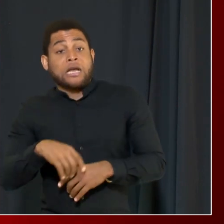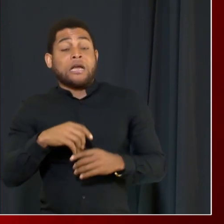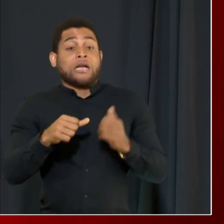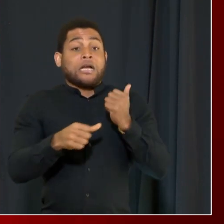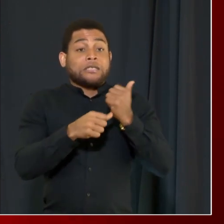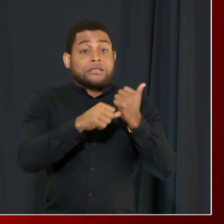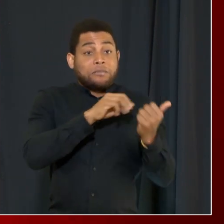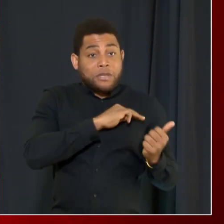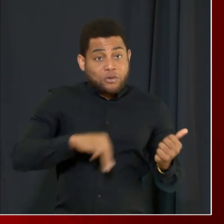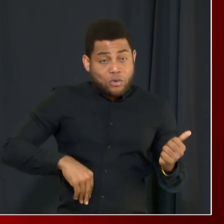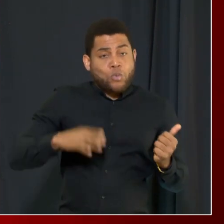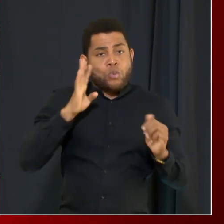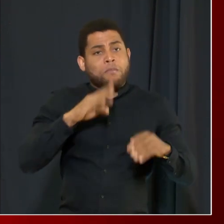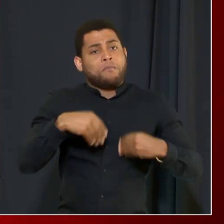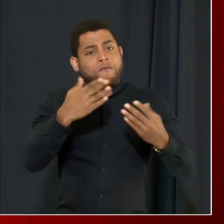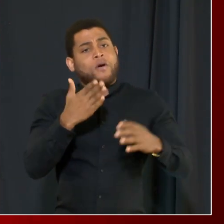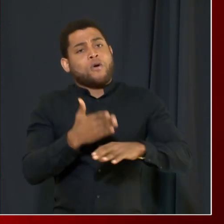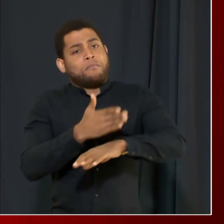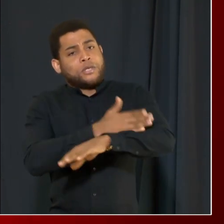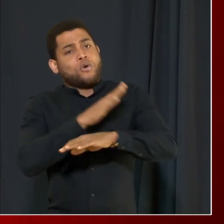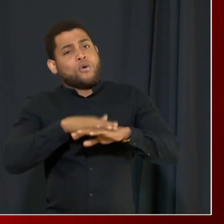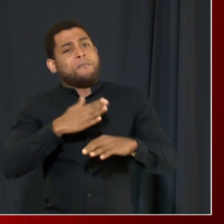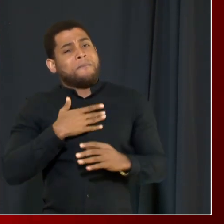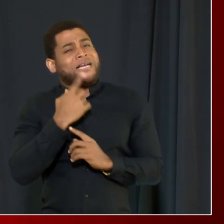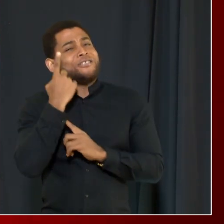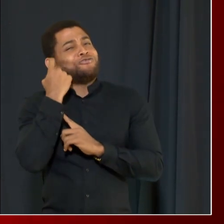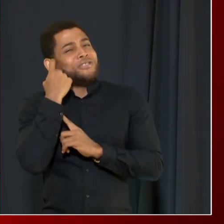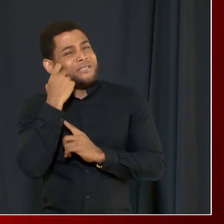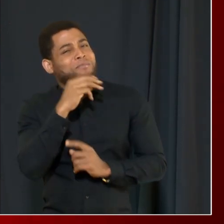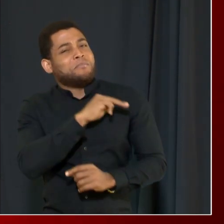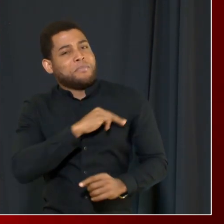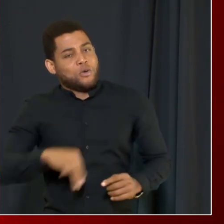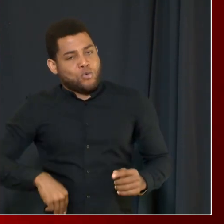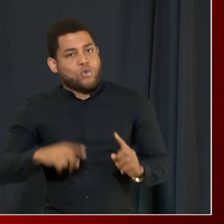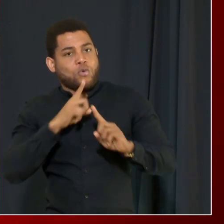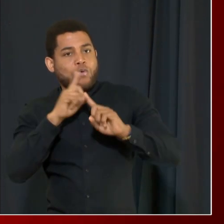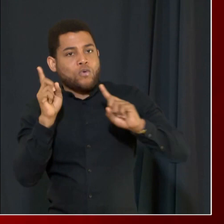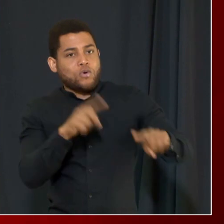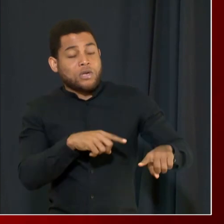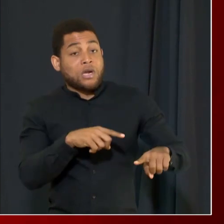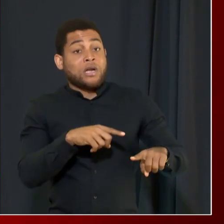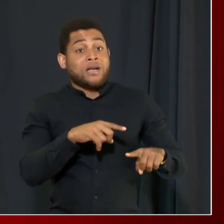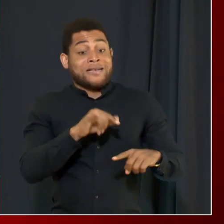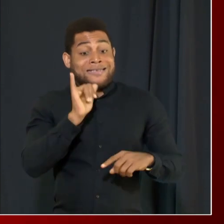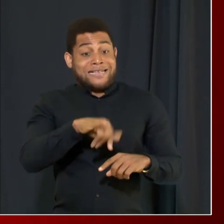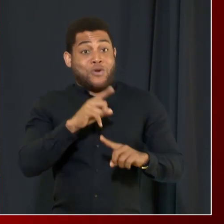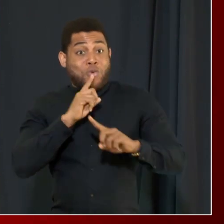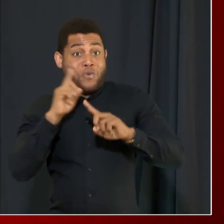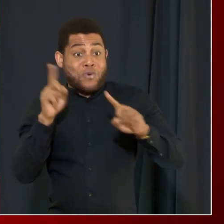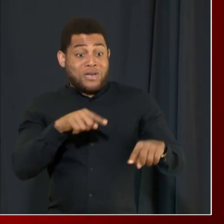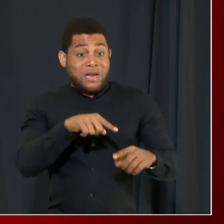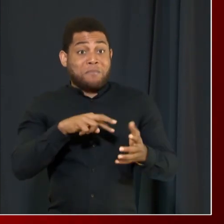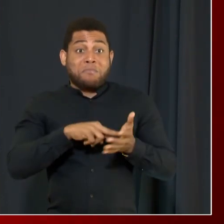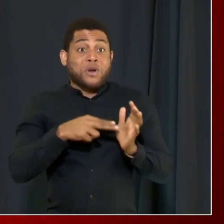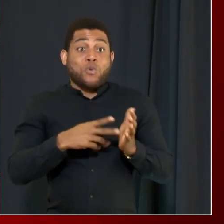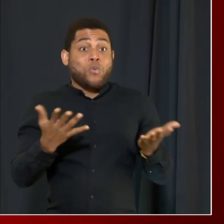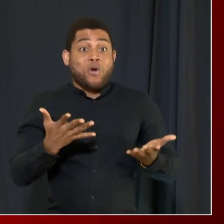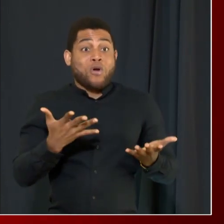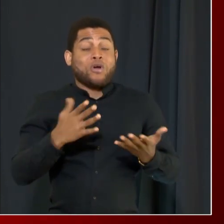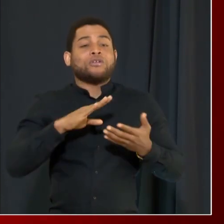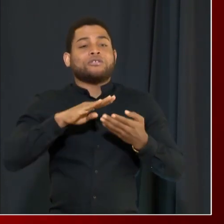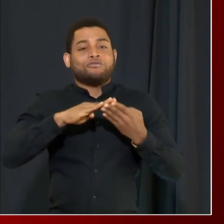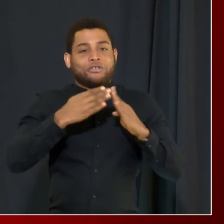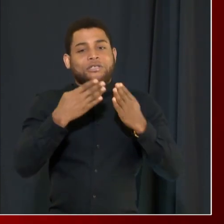on my recent mayor's order that directed a citywide review of